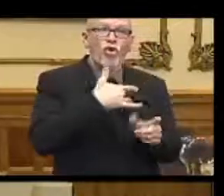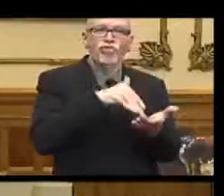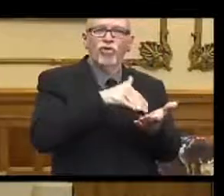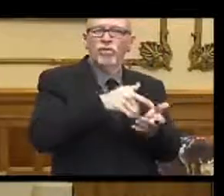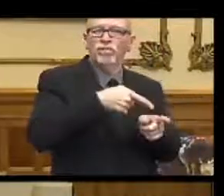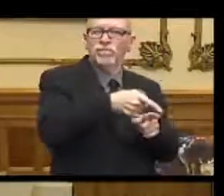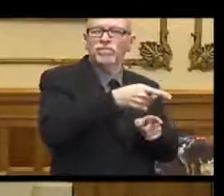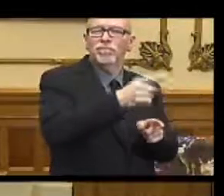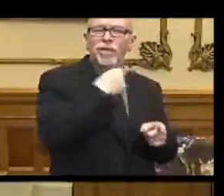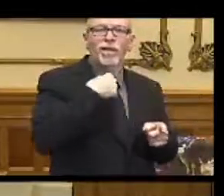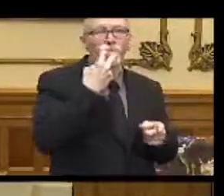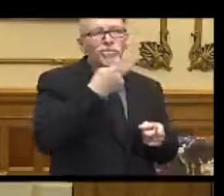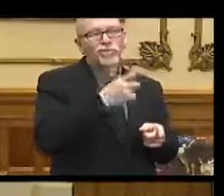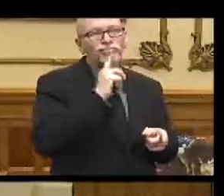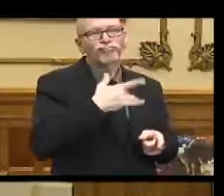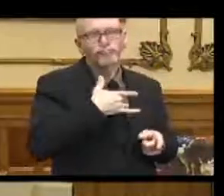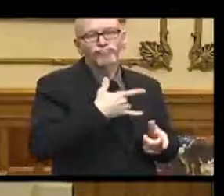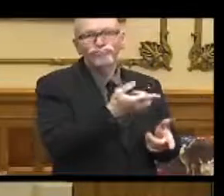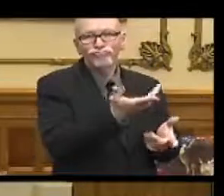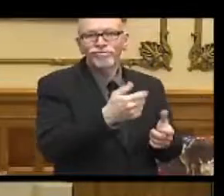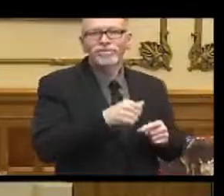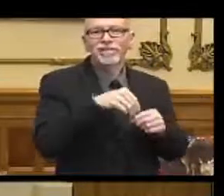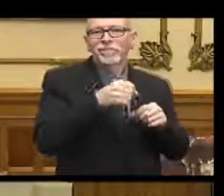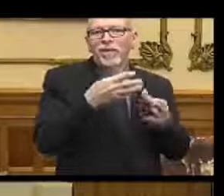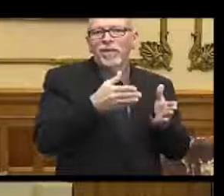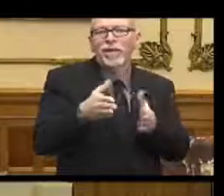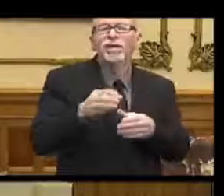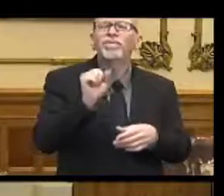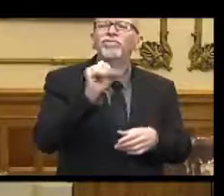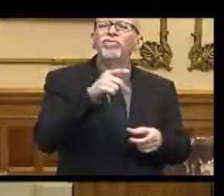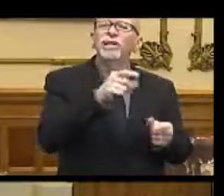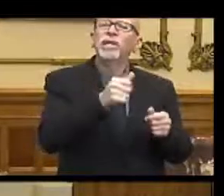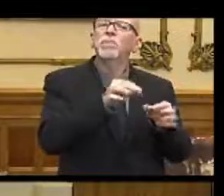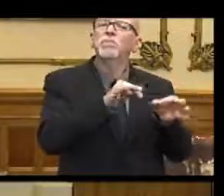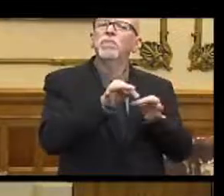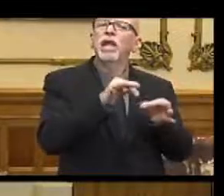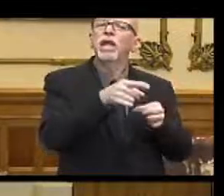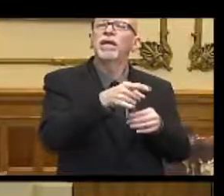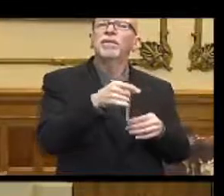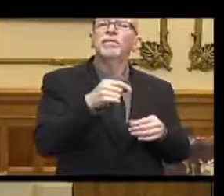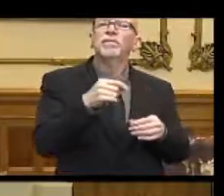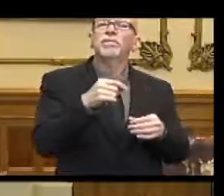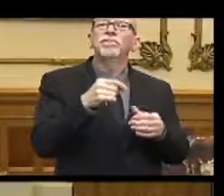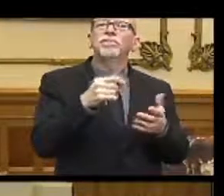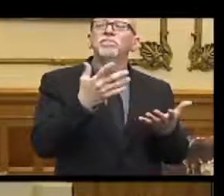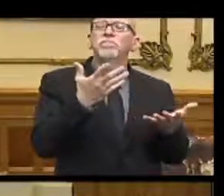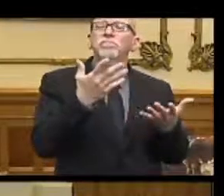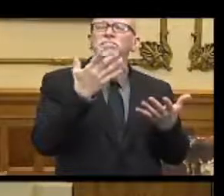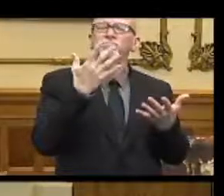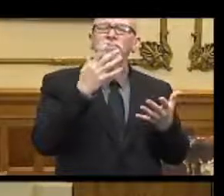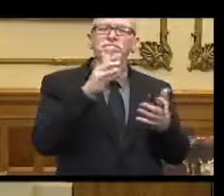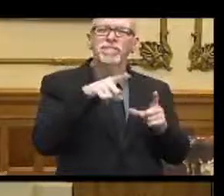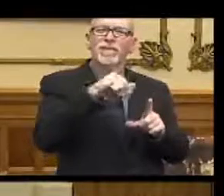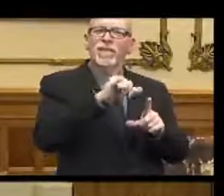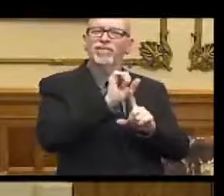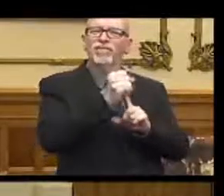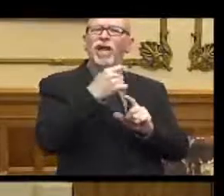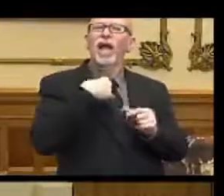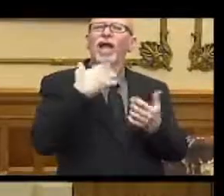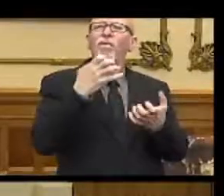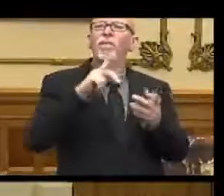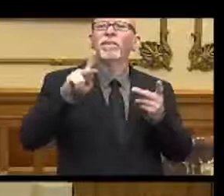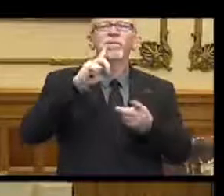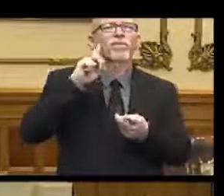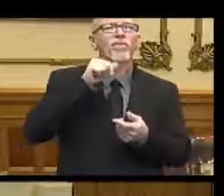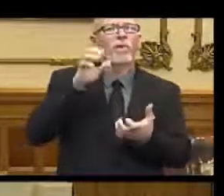dear to your heart in many respects. So just talk a little bit about that, because I really want to alleviate the